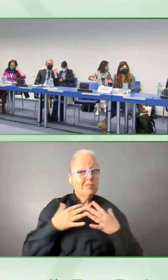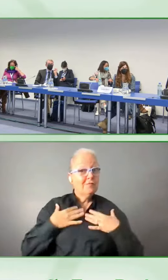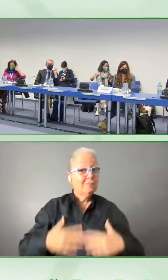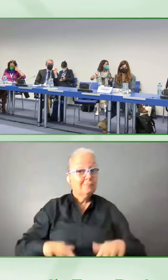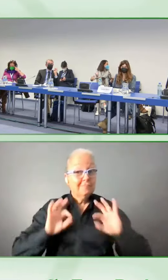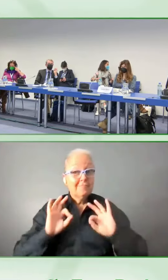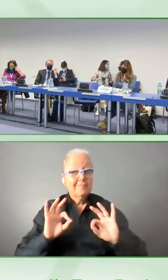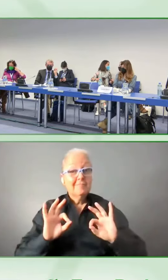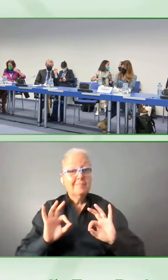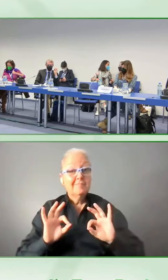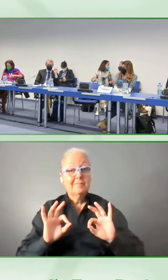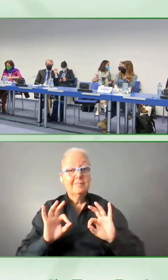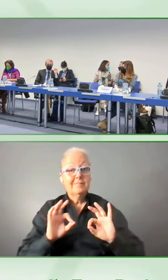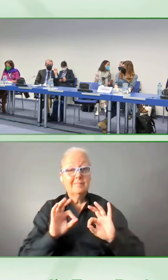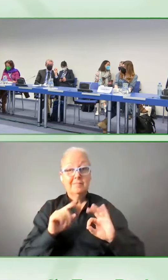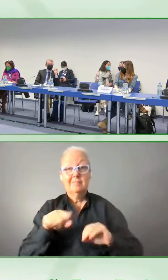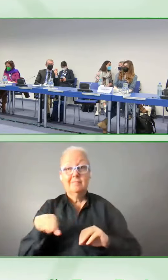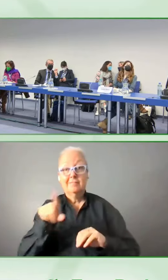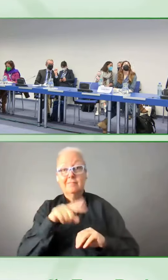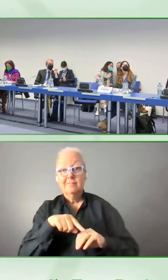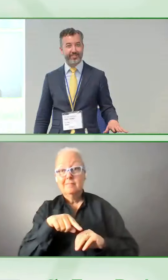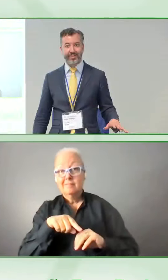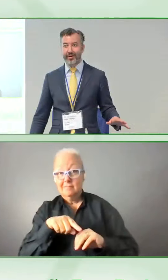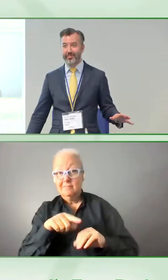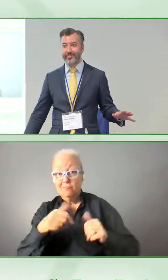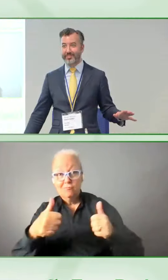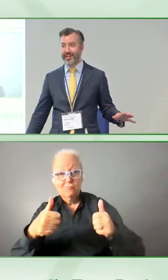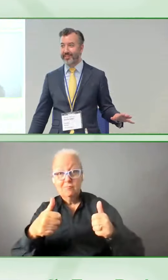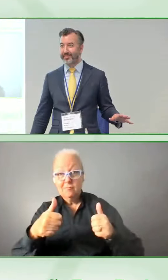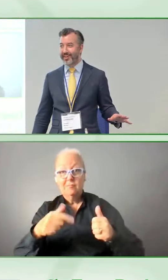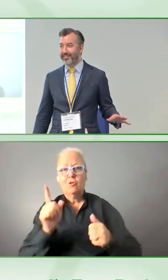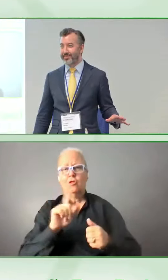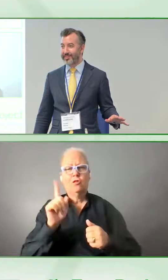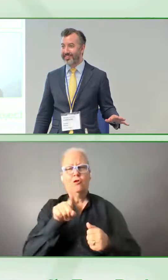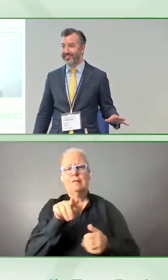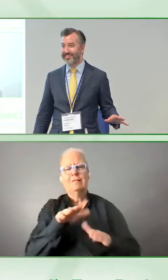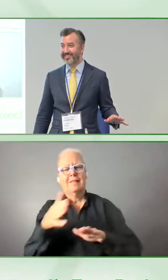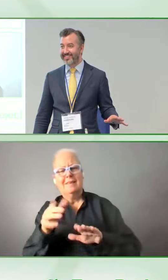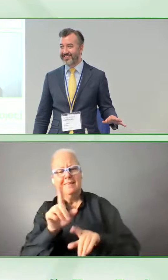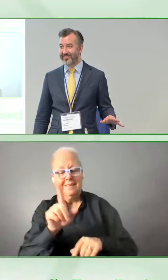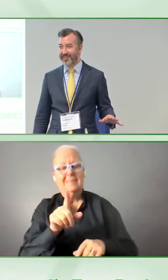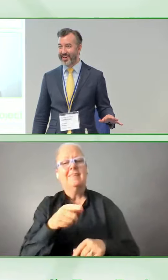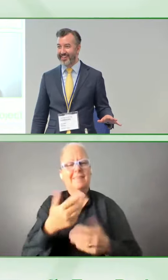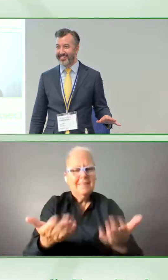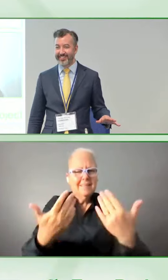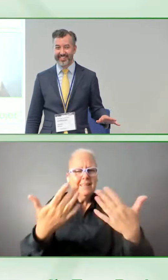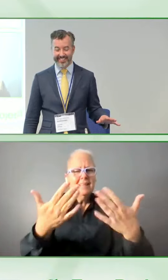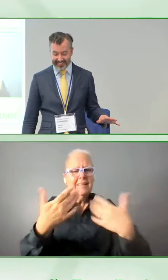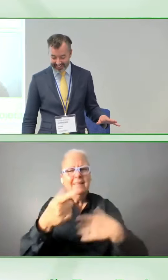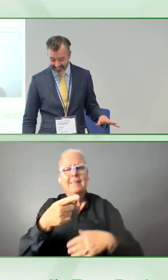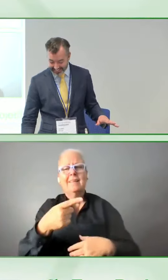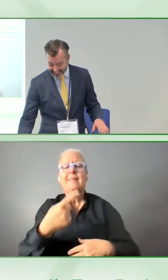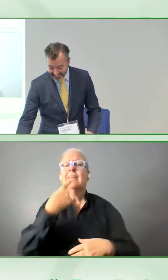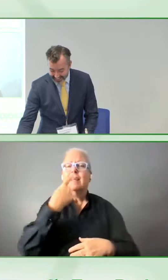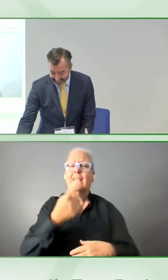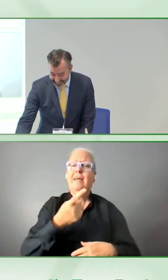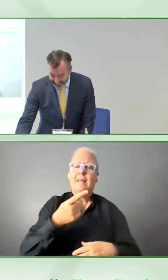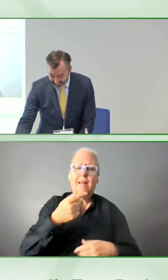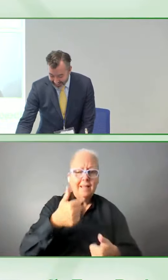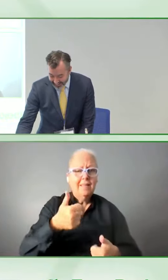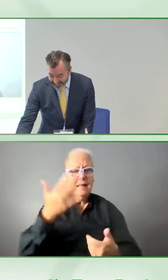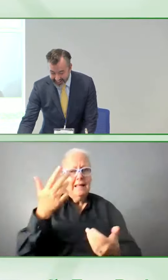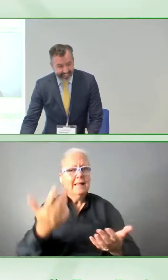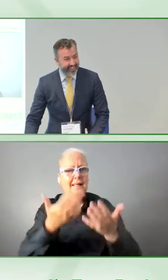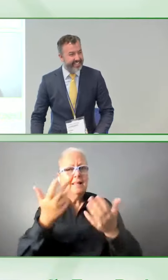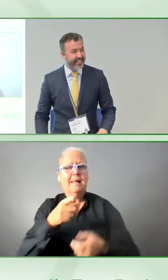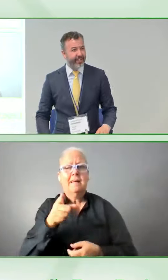Still alive? Okay, good. Give me some sign of life, please. My goodness gracious.